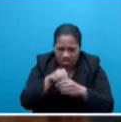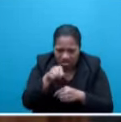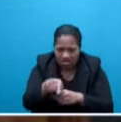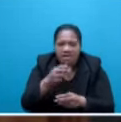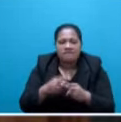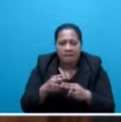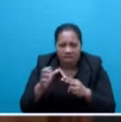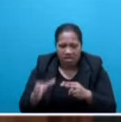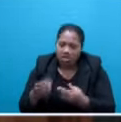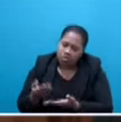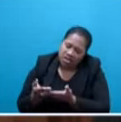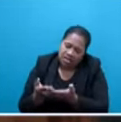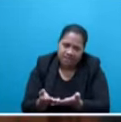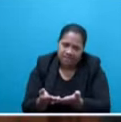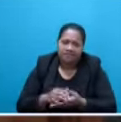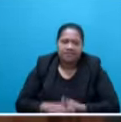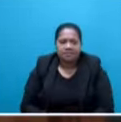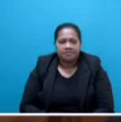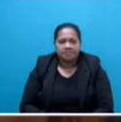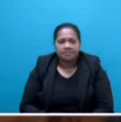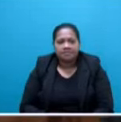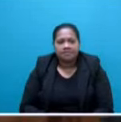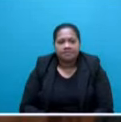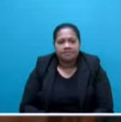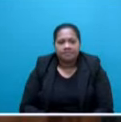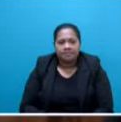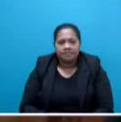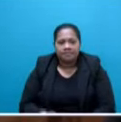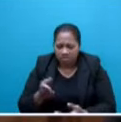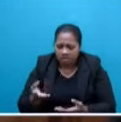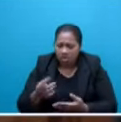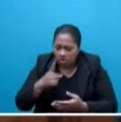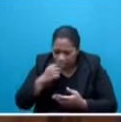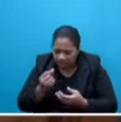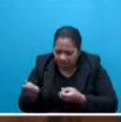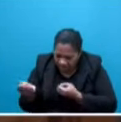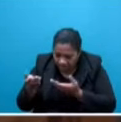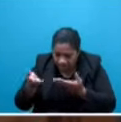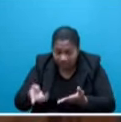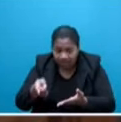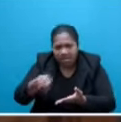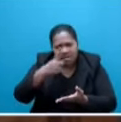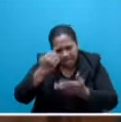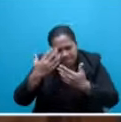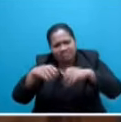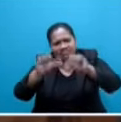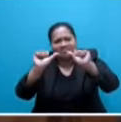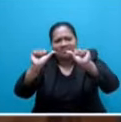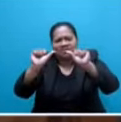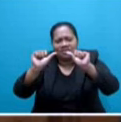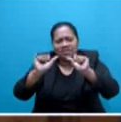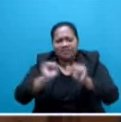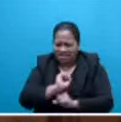lease acquisition cost to entice young and new farmers to venture into sugarcane farming. Since